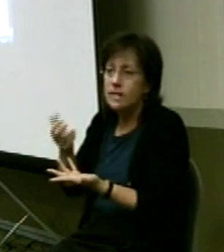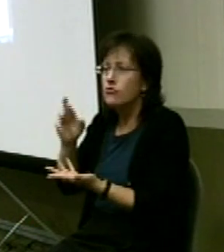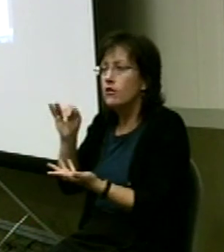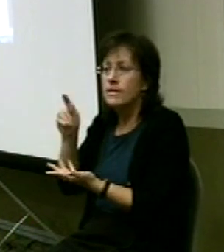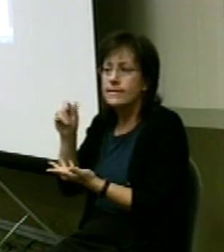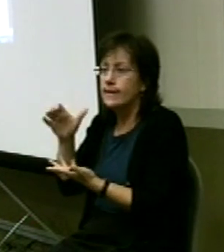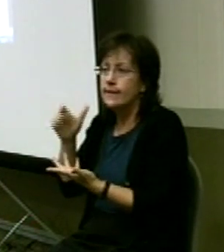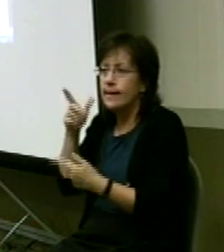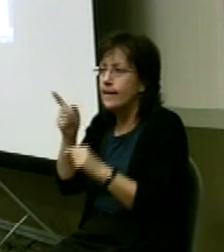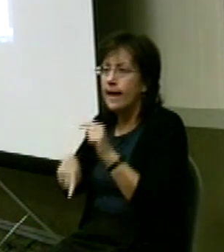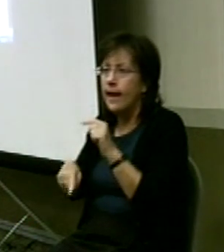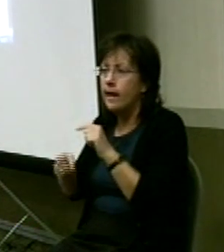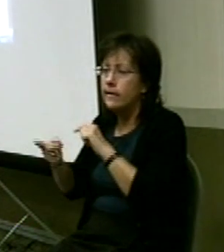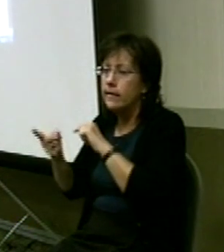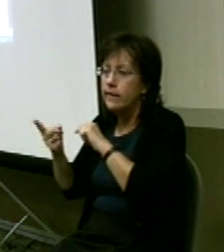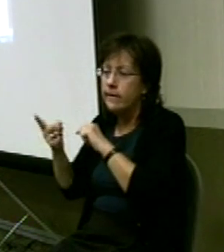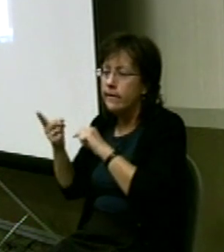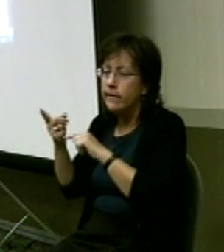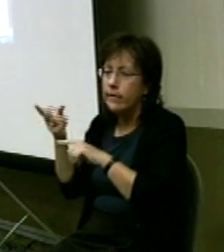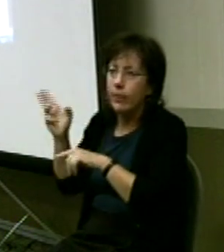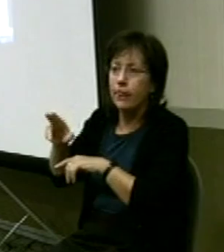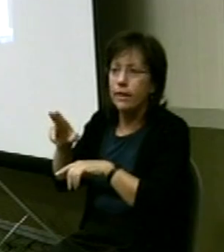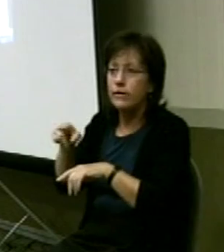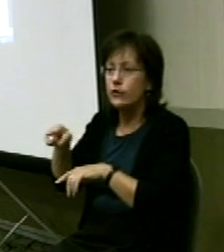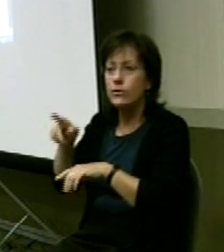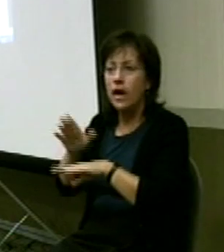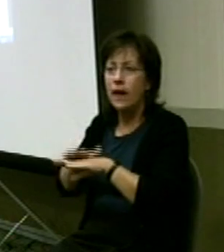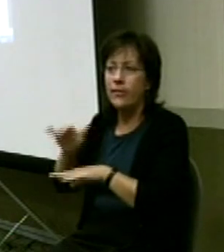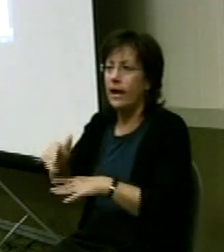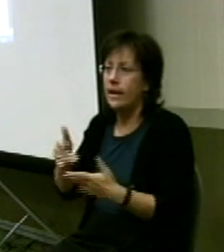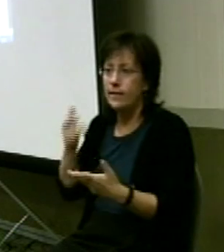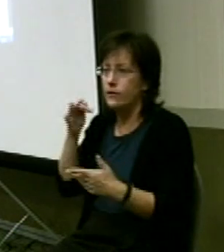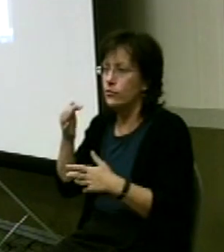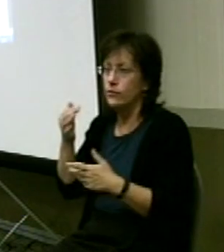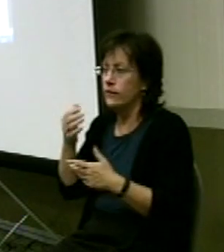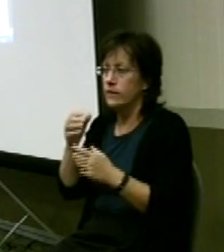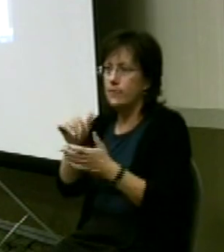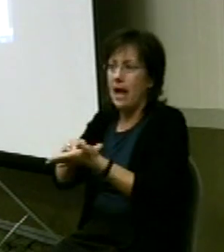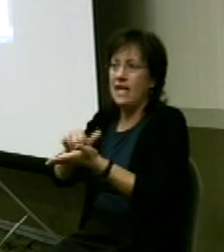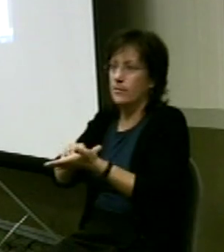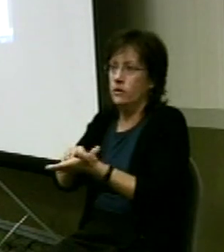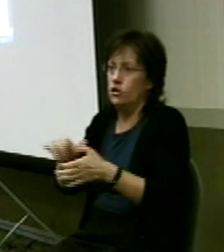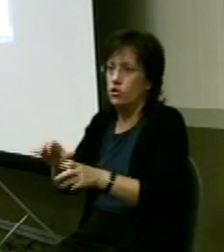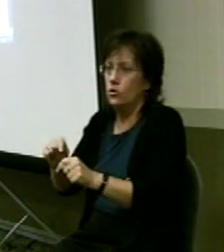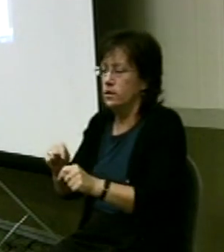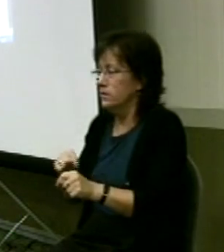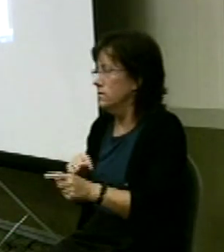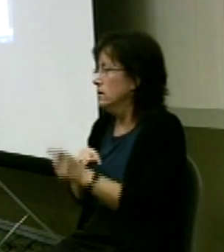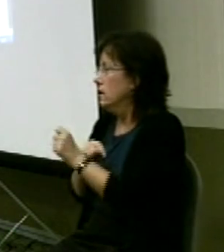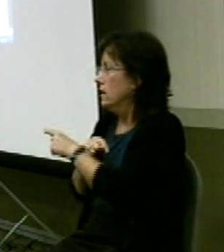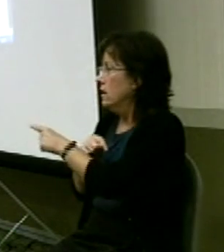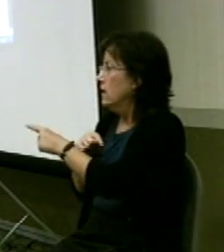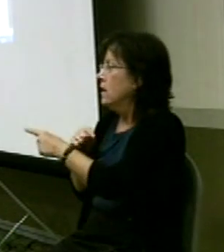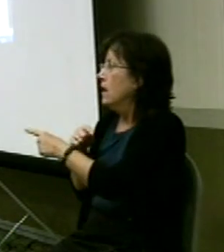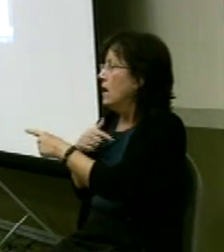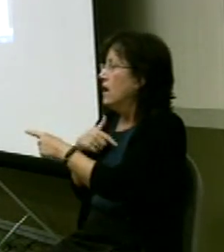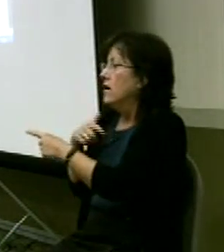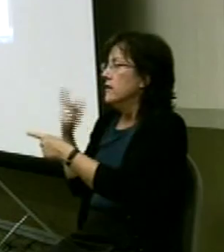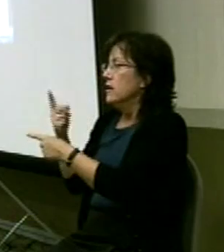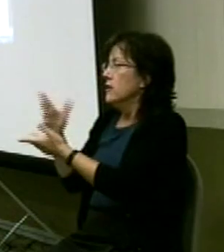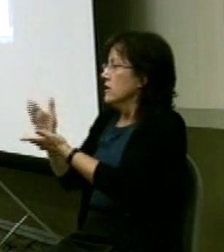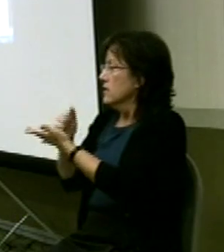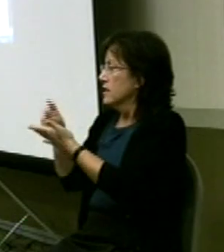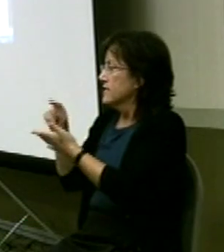the realistic thing, and they can't get you on that. I mean, you know. I recently was asked to collect data on a middle